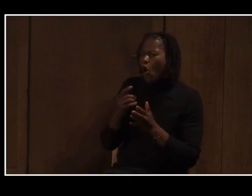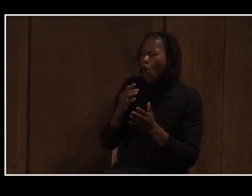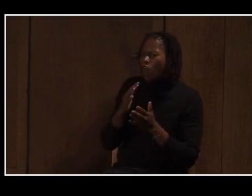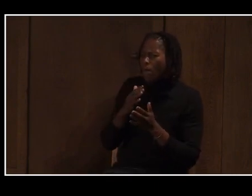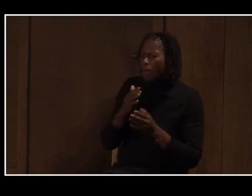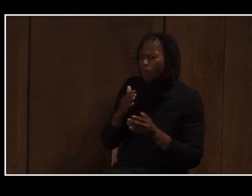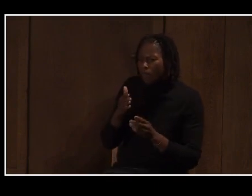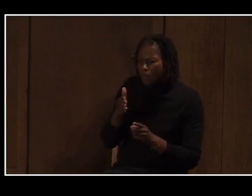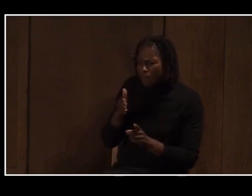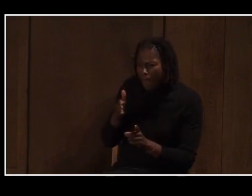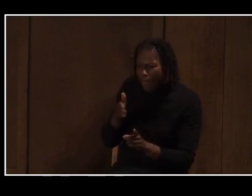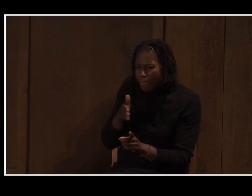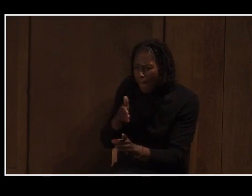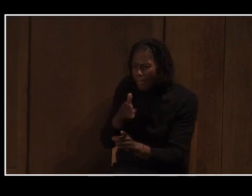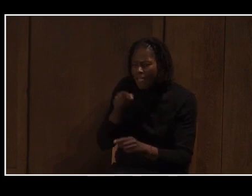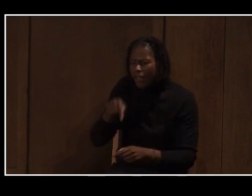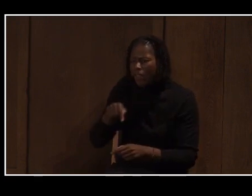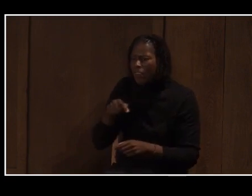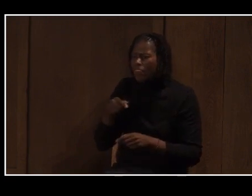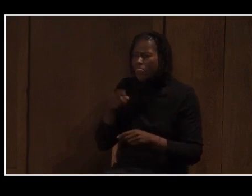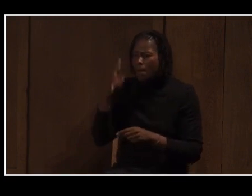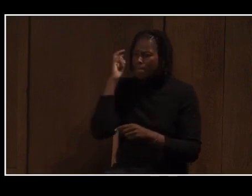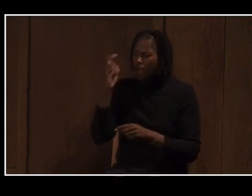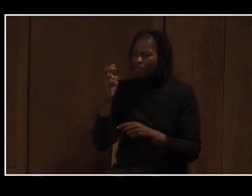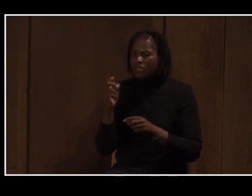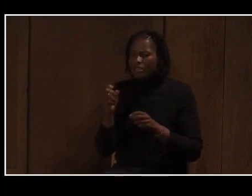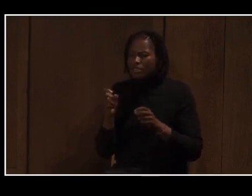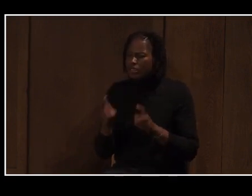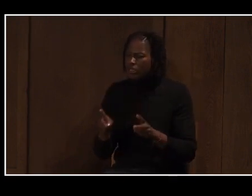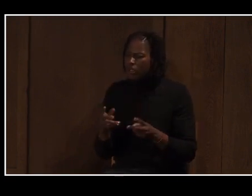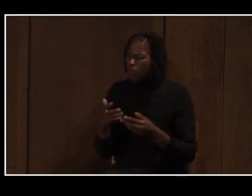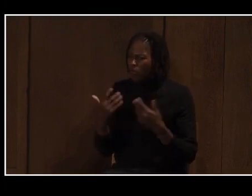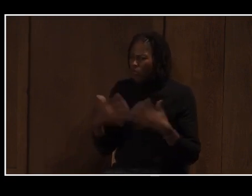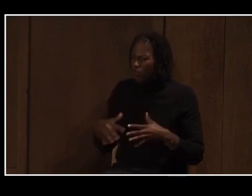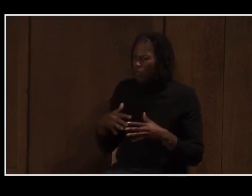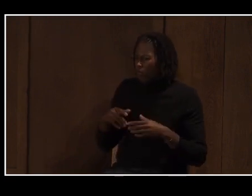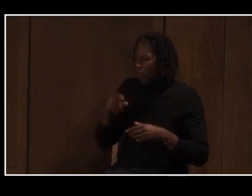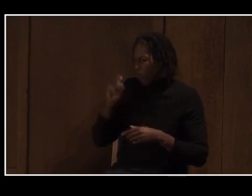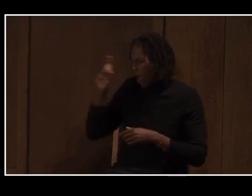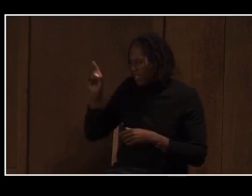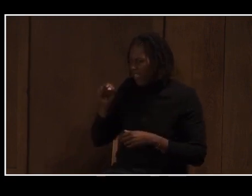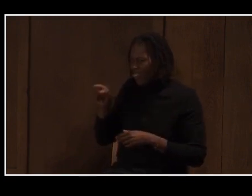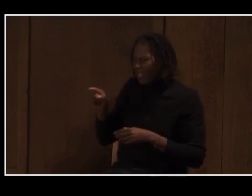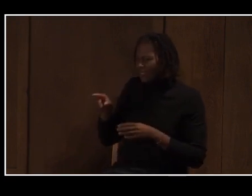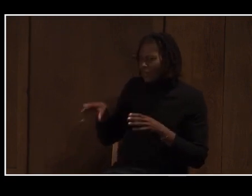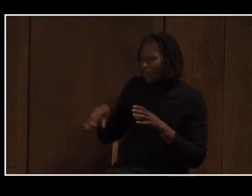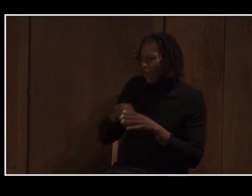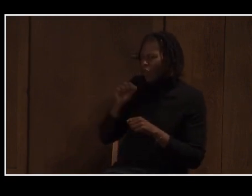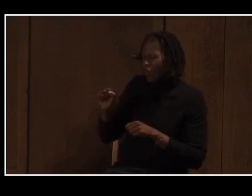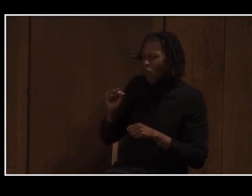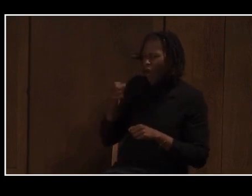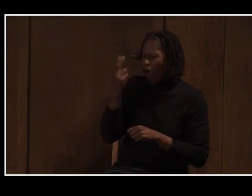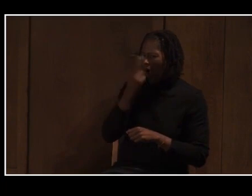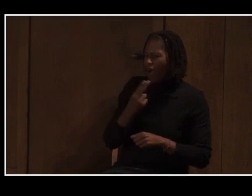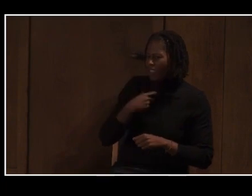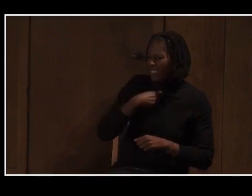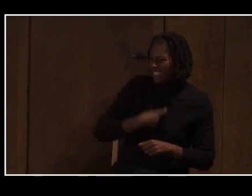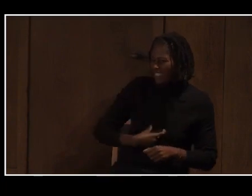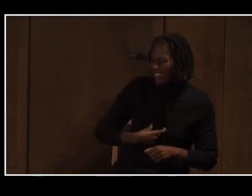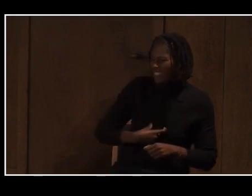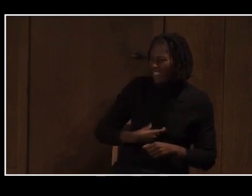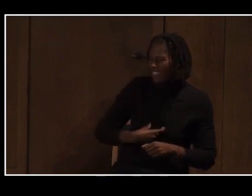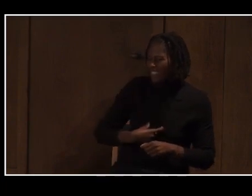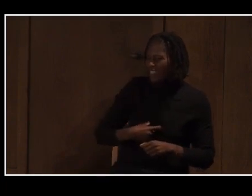somehow, you know, again, this is the artist. Again, this is like, I would say that's a relational art practice project